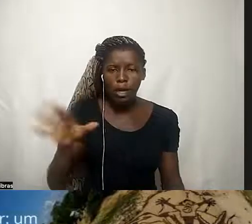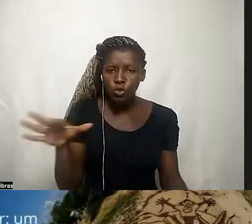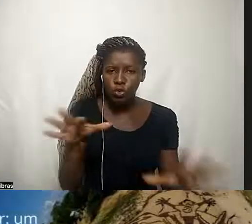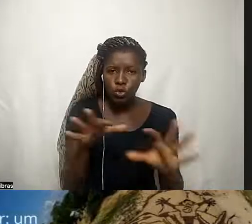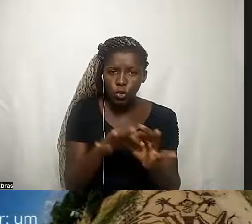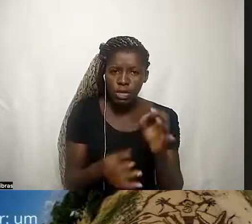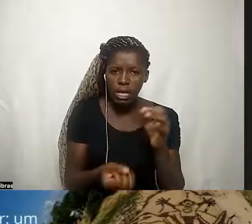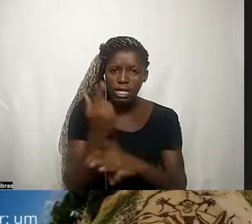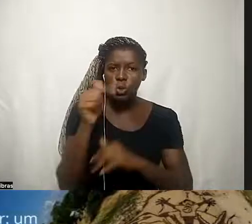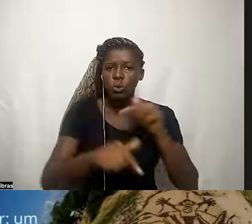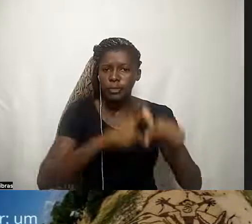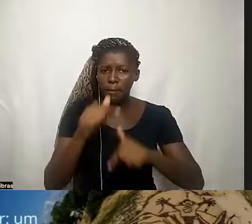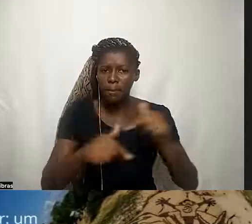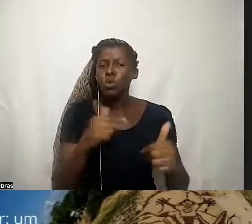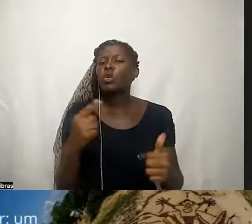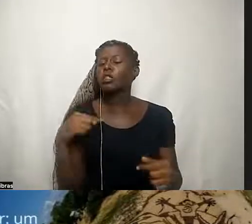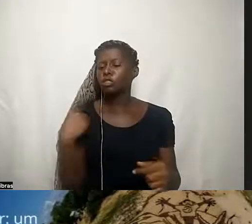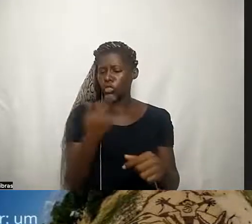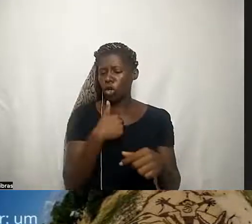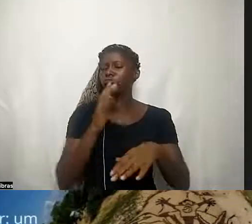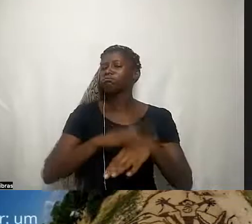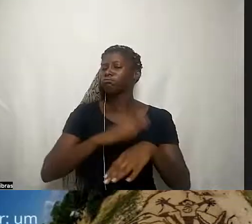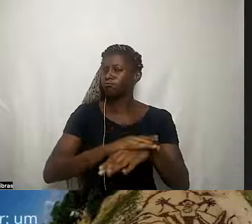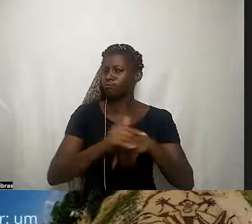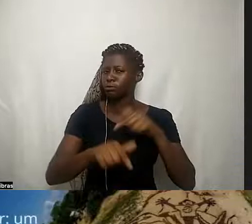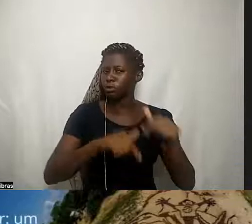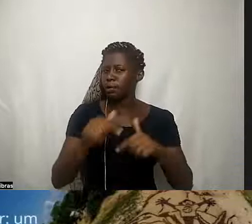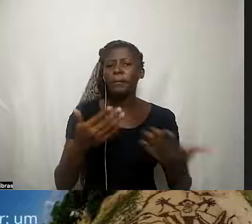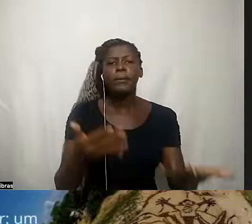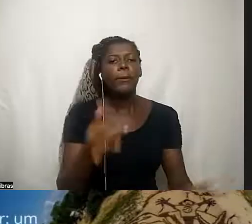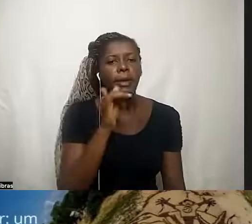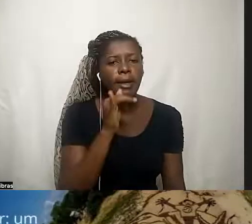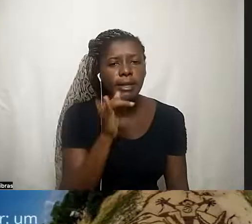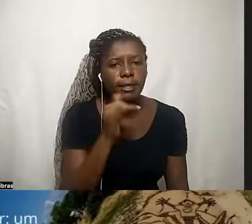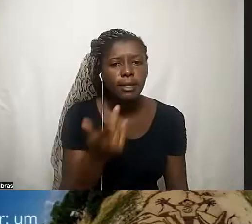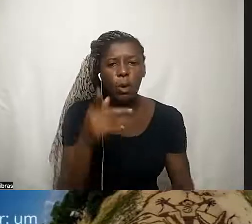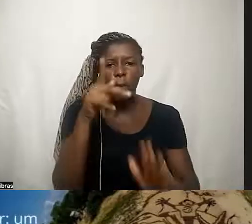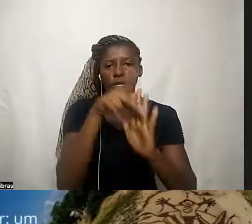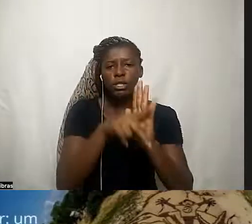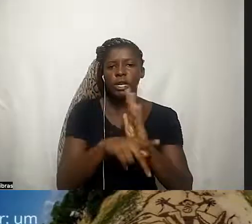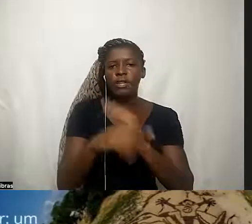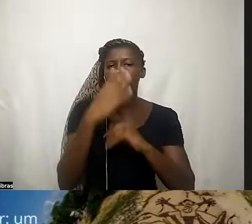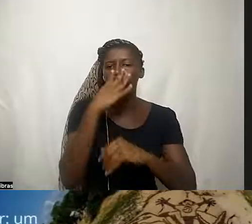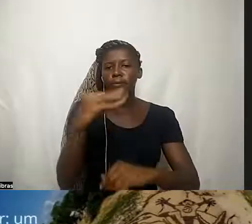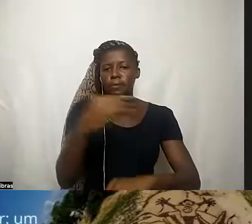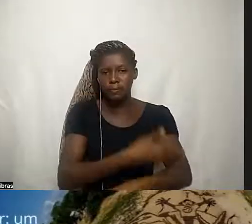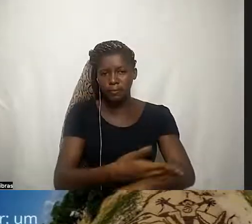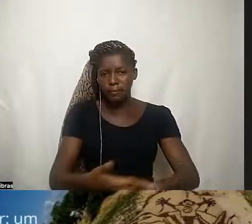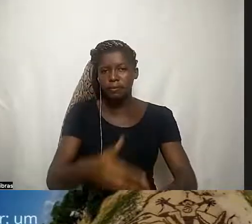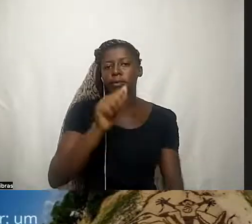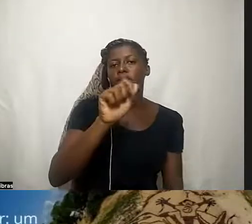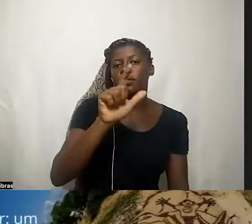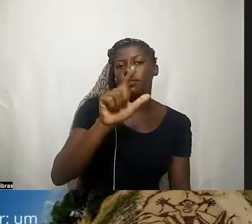actions and goals, and many actions are implemented by us. And one successful example is the Albatroz